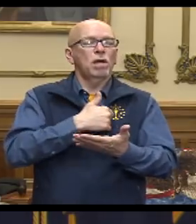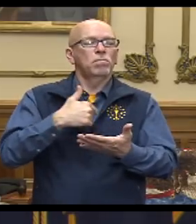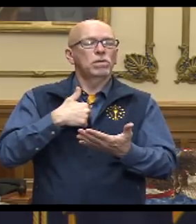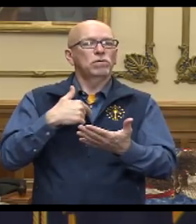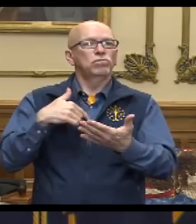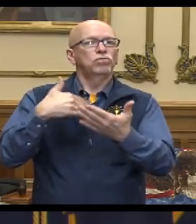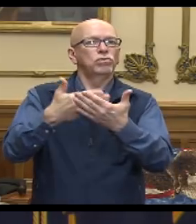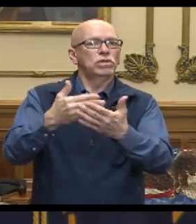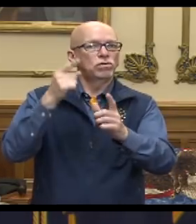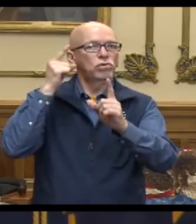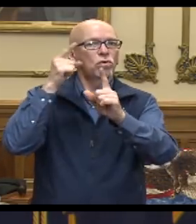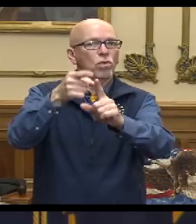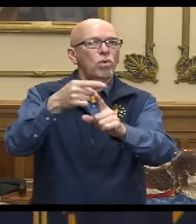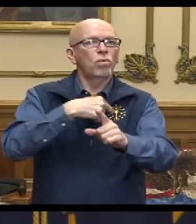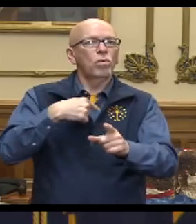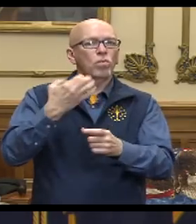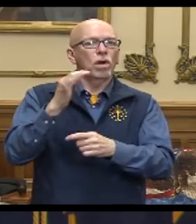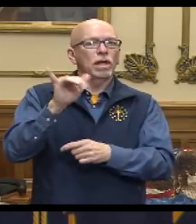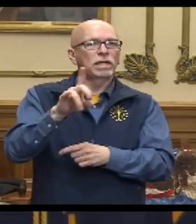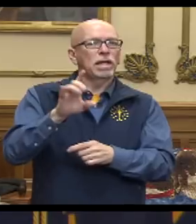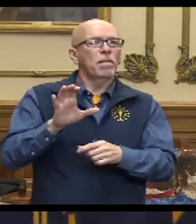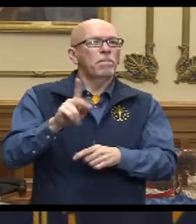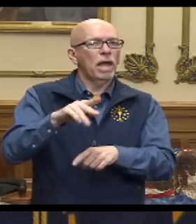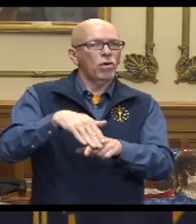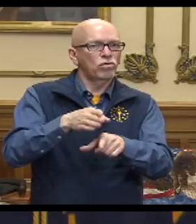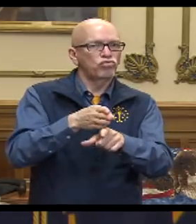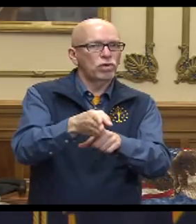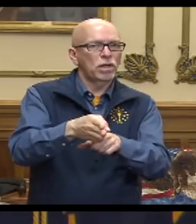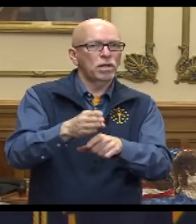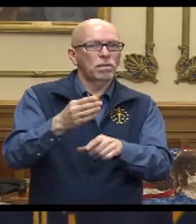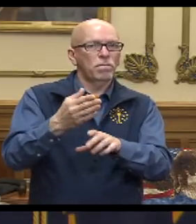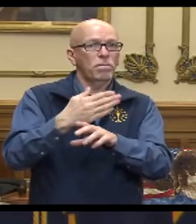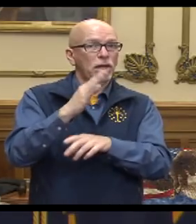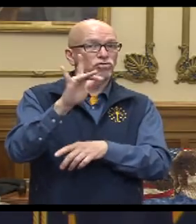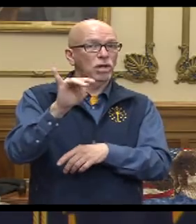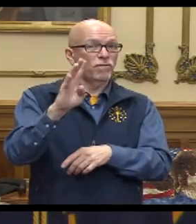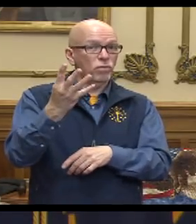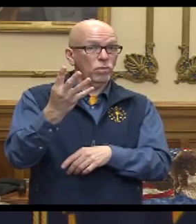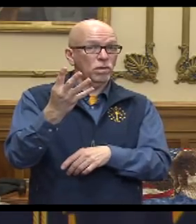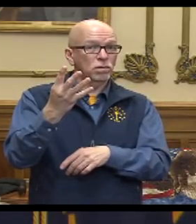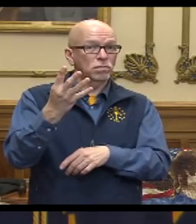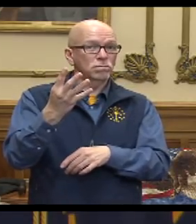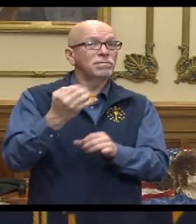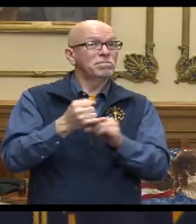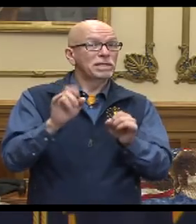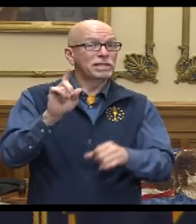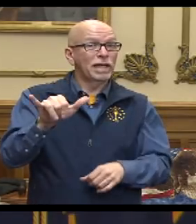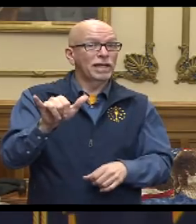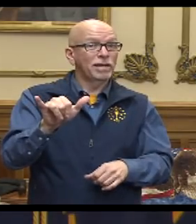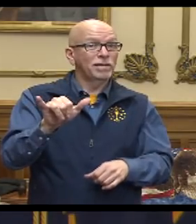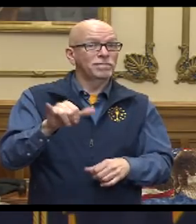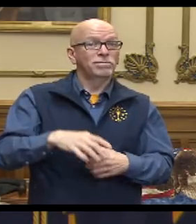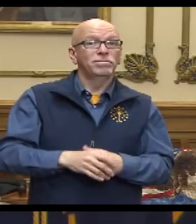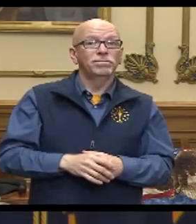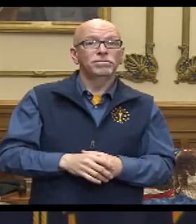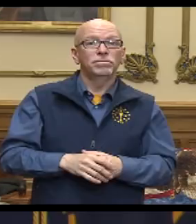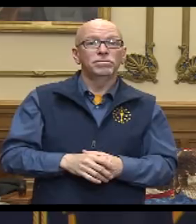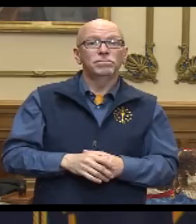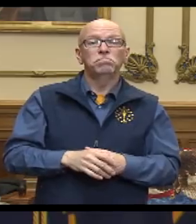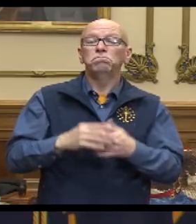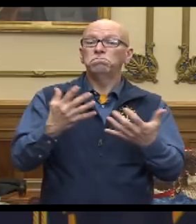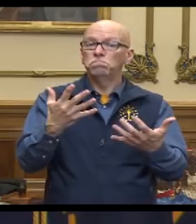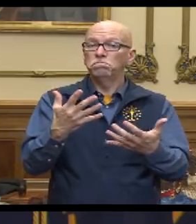having Indiana back on track by July 4th, Independence Day. Of